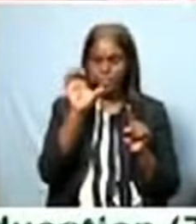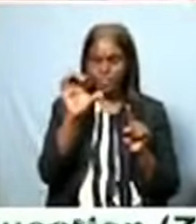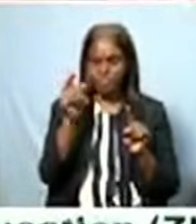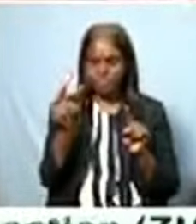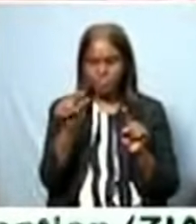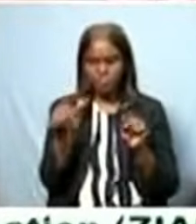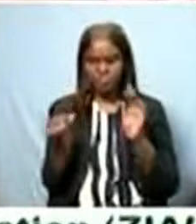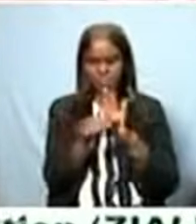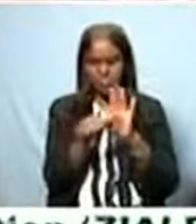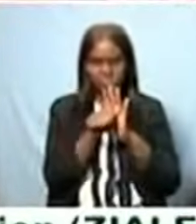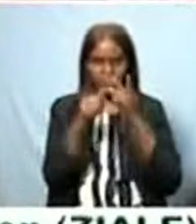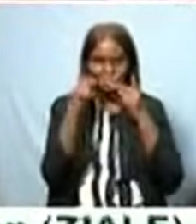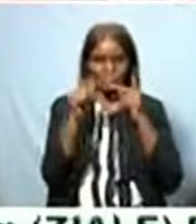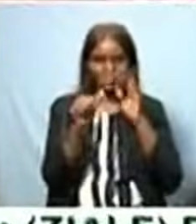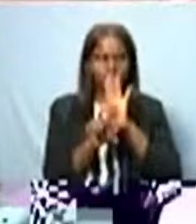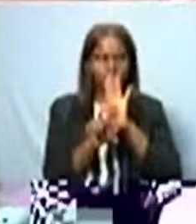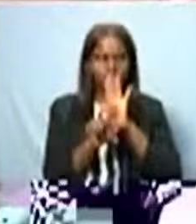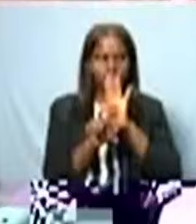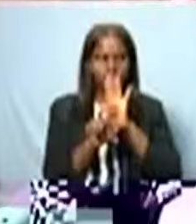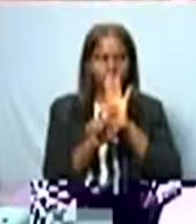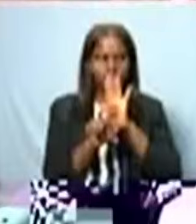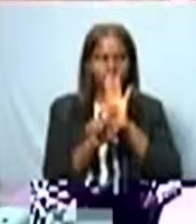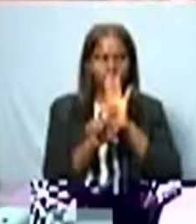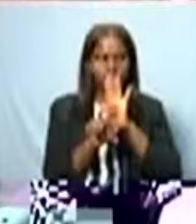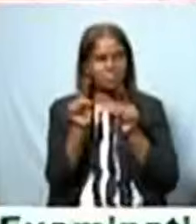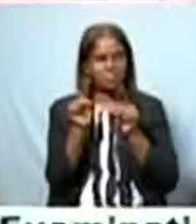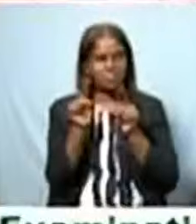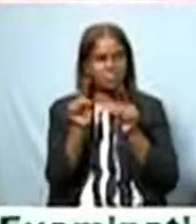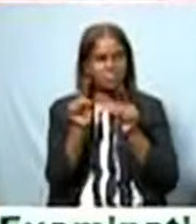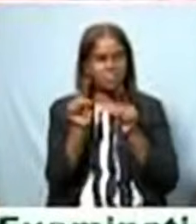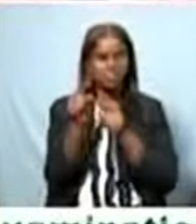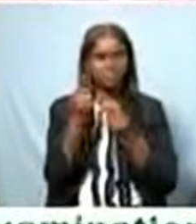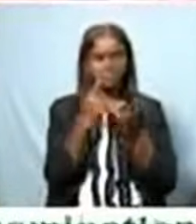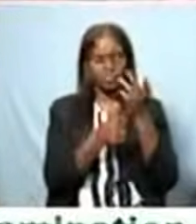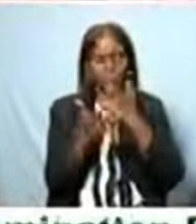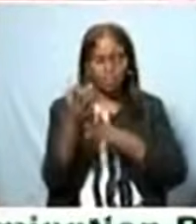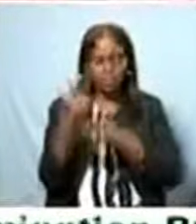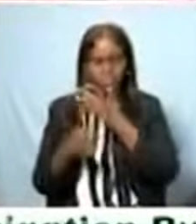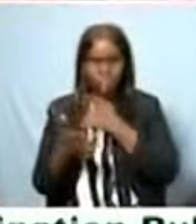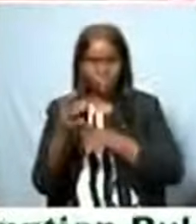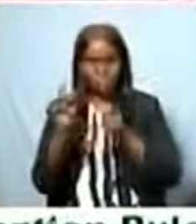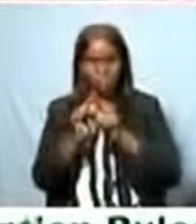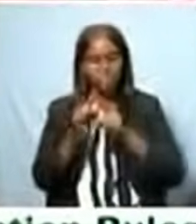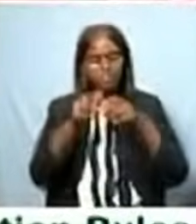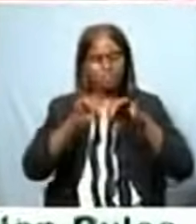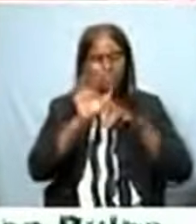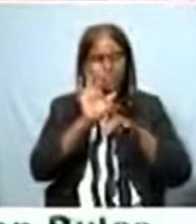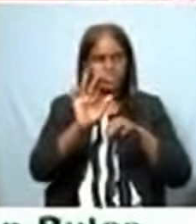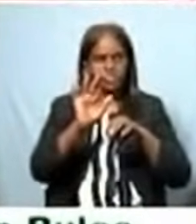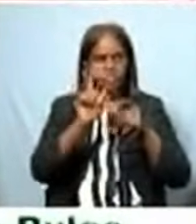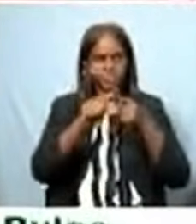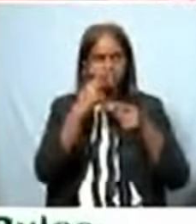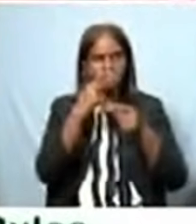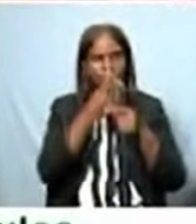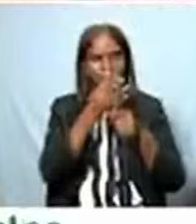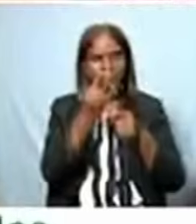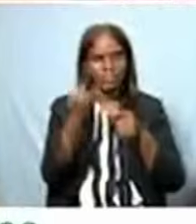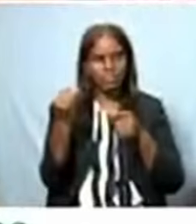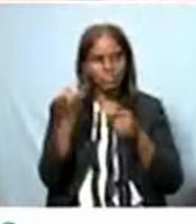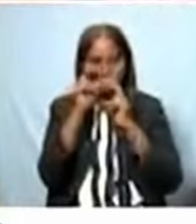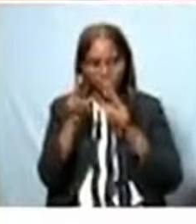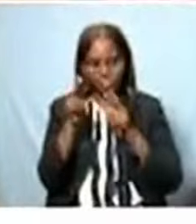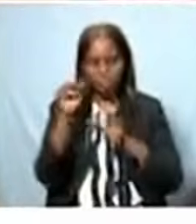private universities, among others, are also consulted, and we continue to look at this issue,